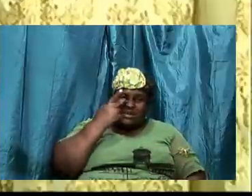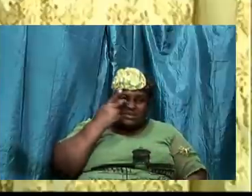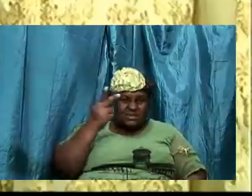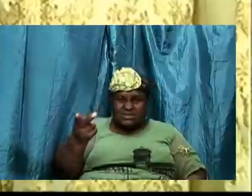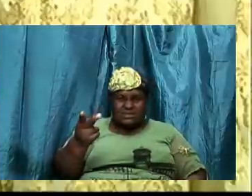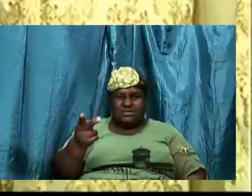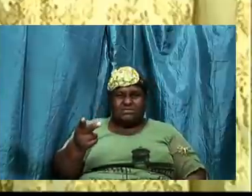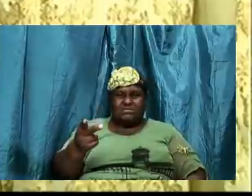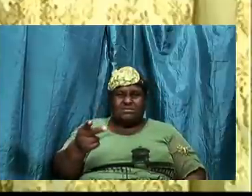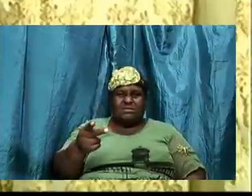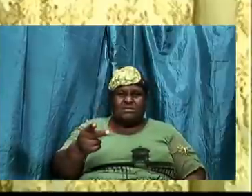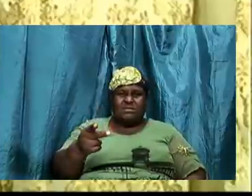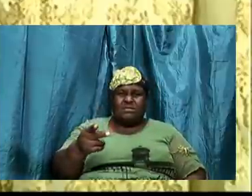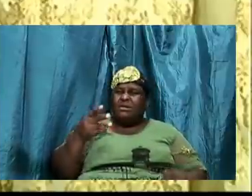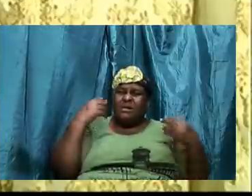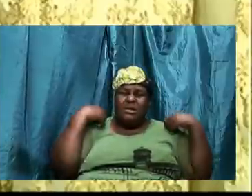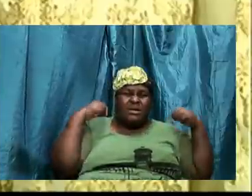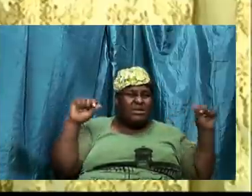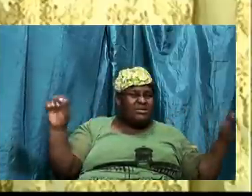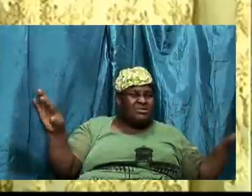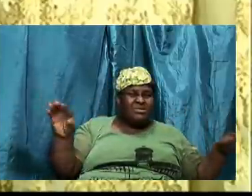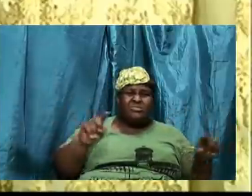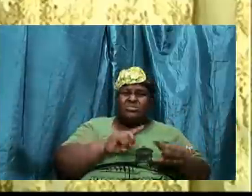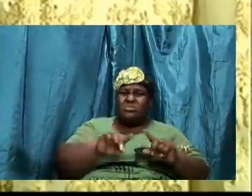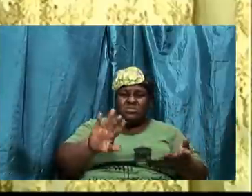They do not die like us.